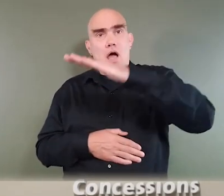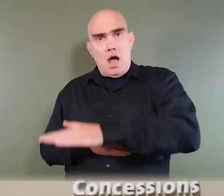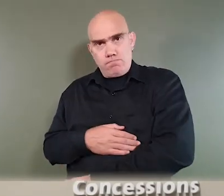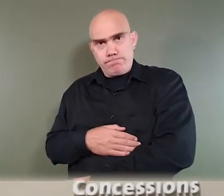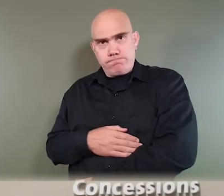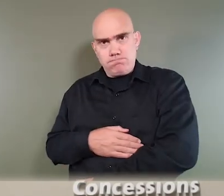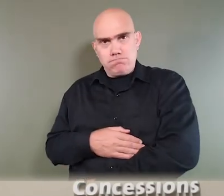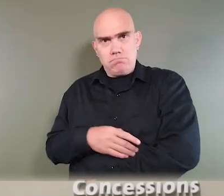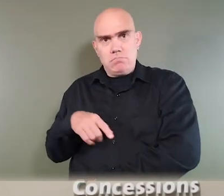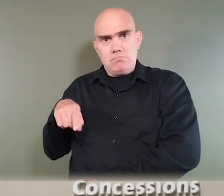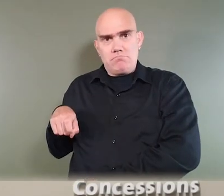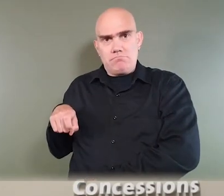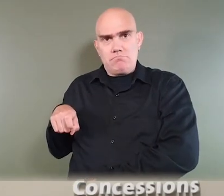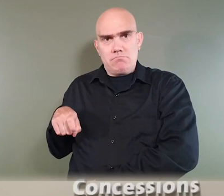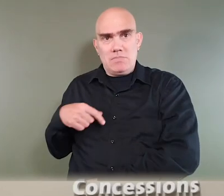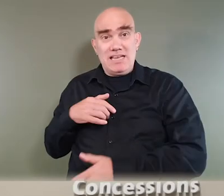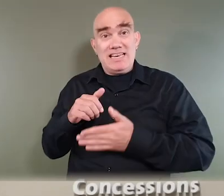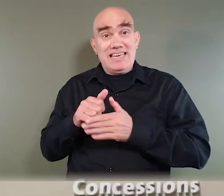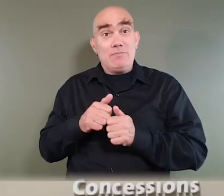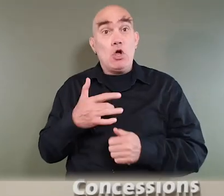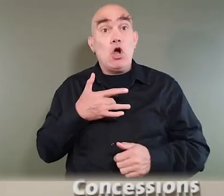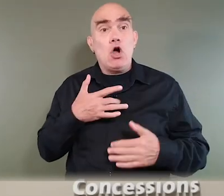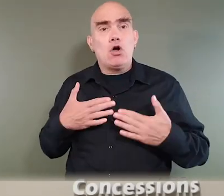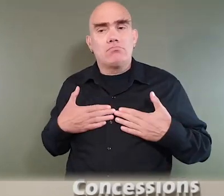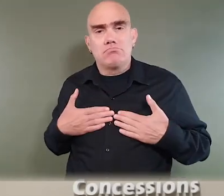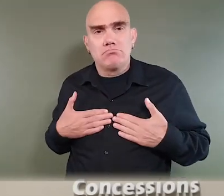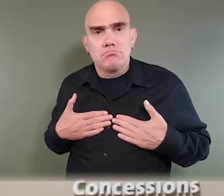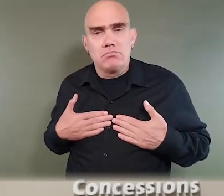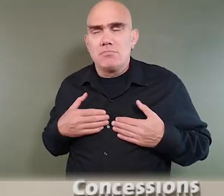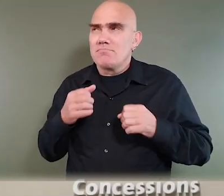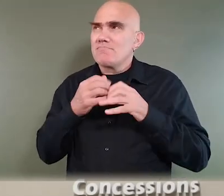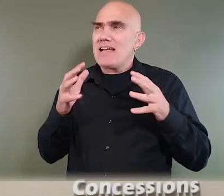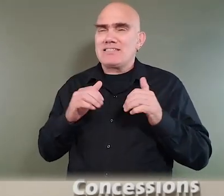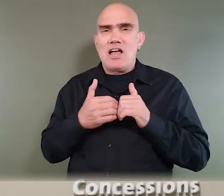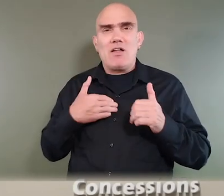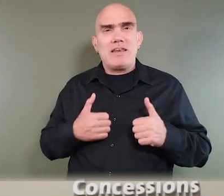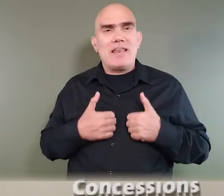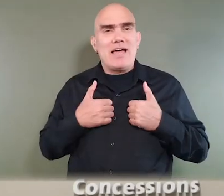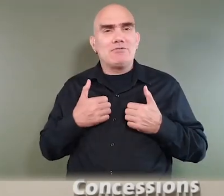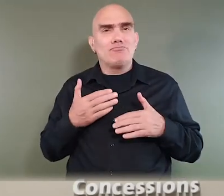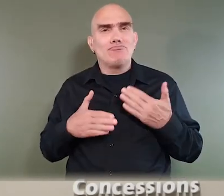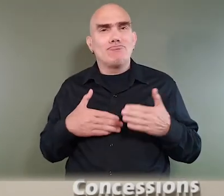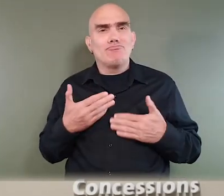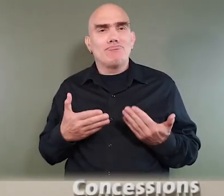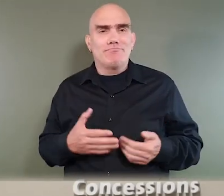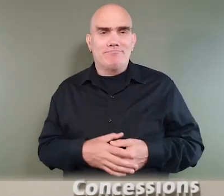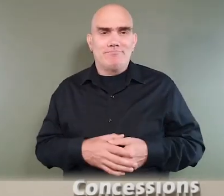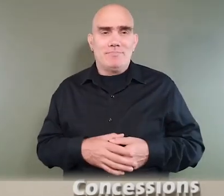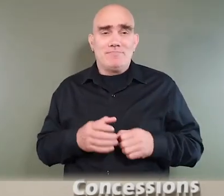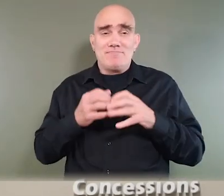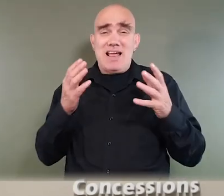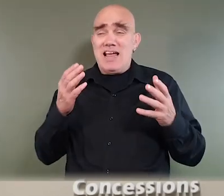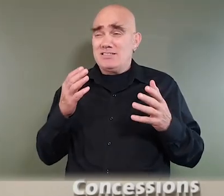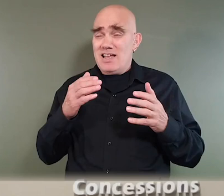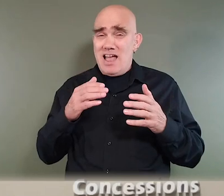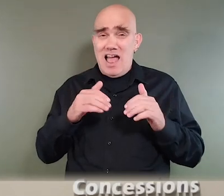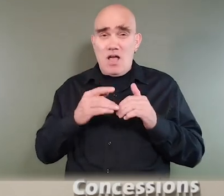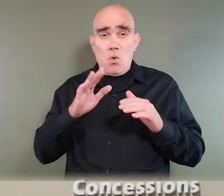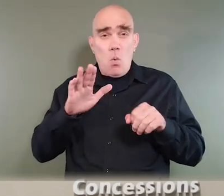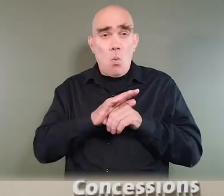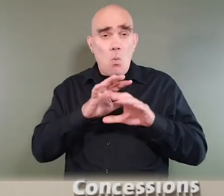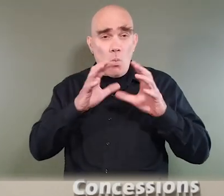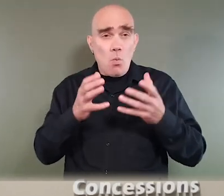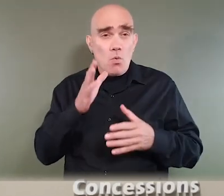We lead with our heart. Imagine how our lives would be. Imagine how the whole world would be if